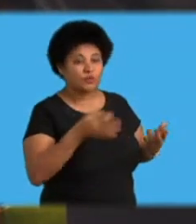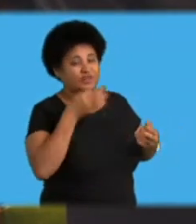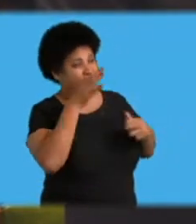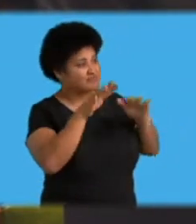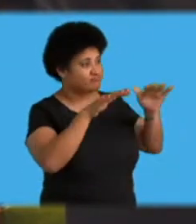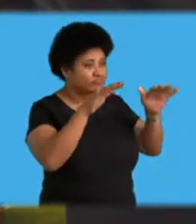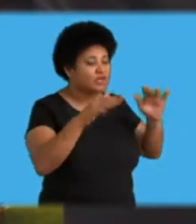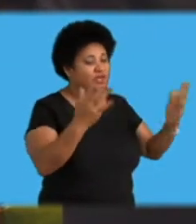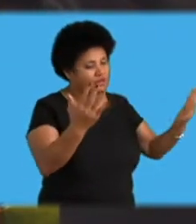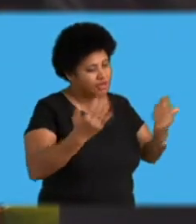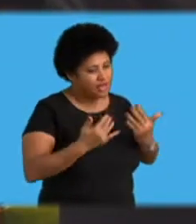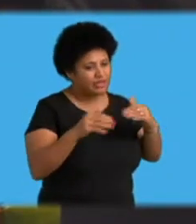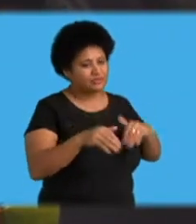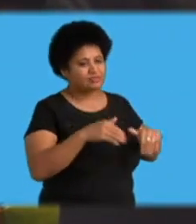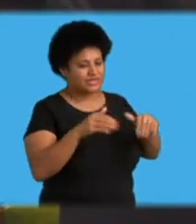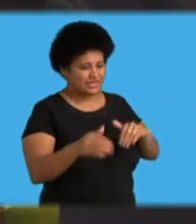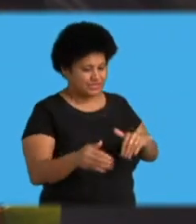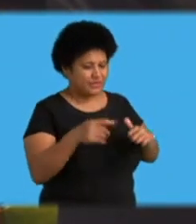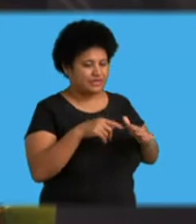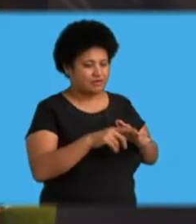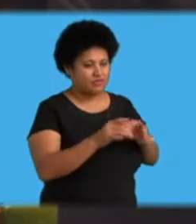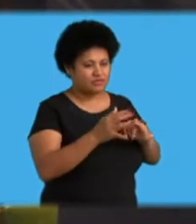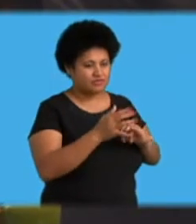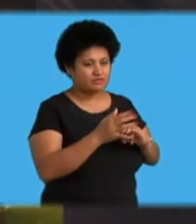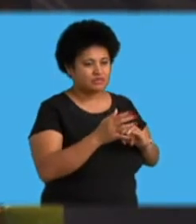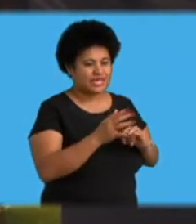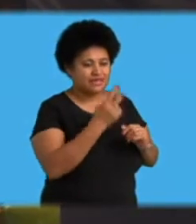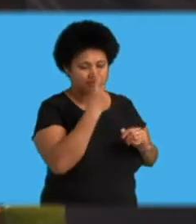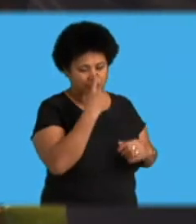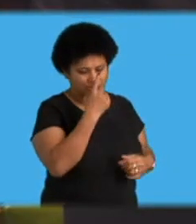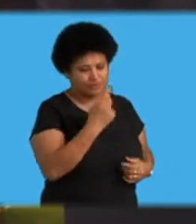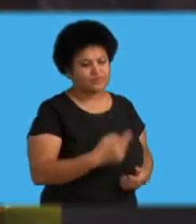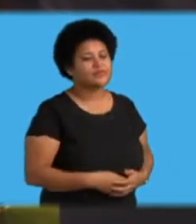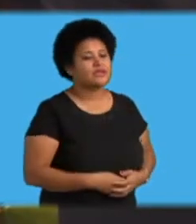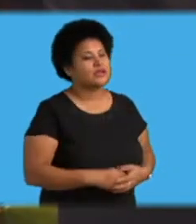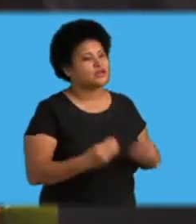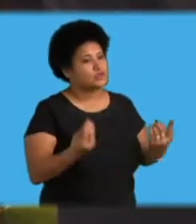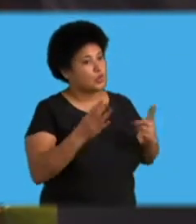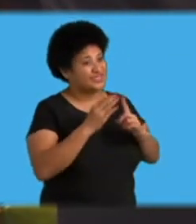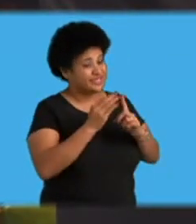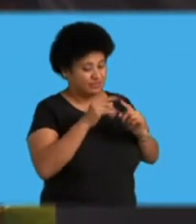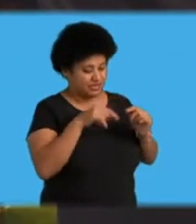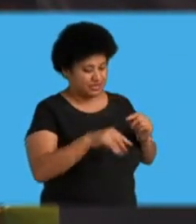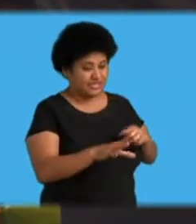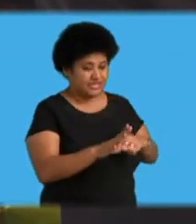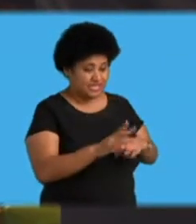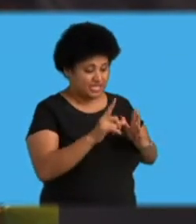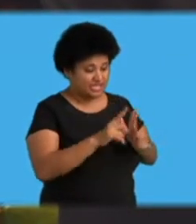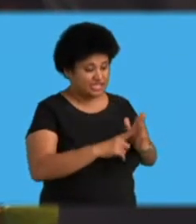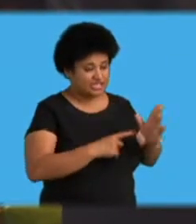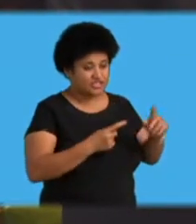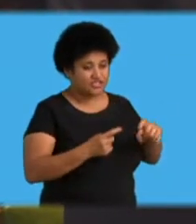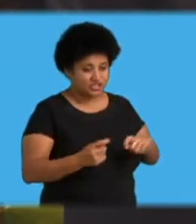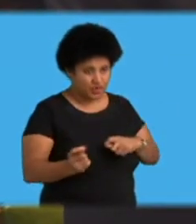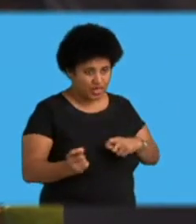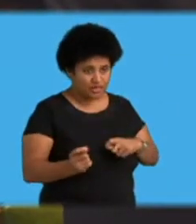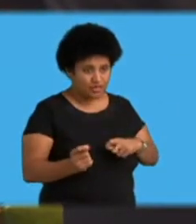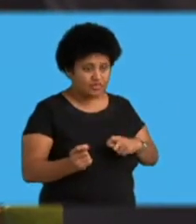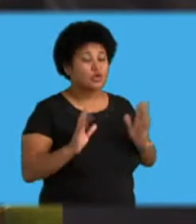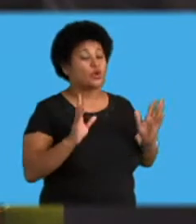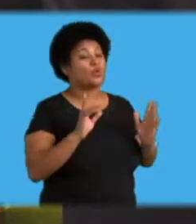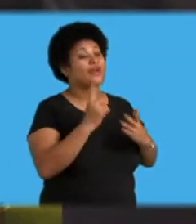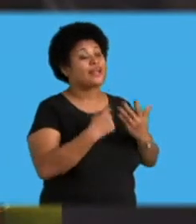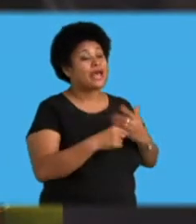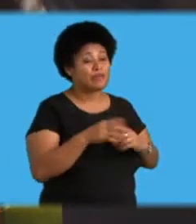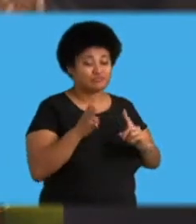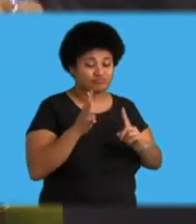coming and attending the museum, Madam Speaker. Madam Speaker, for example, this year, the January, so every last Saturday